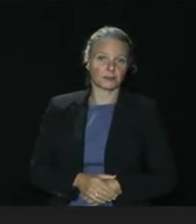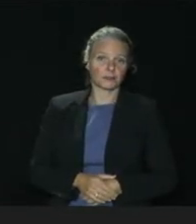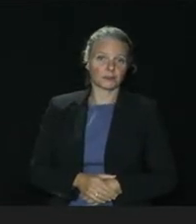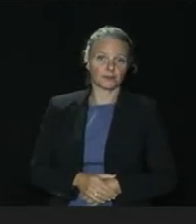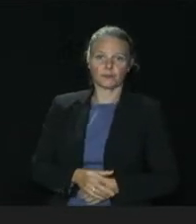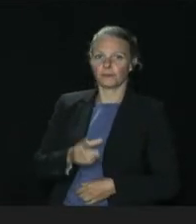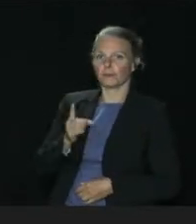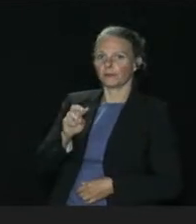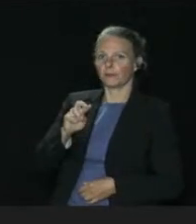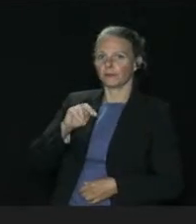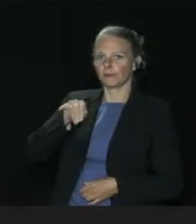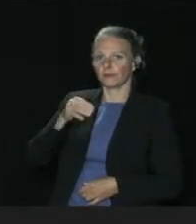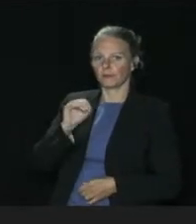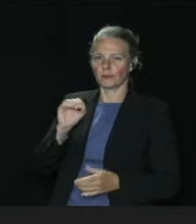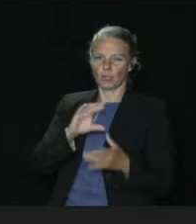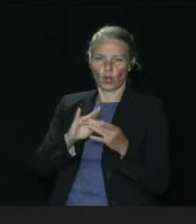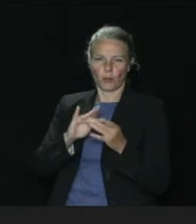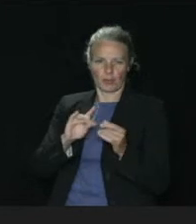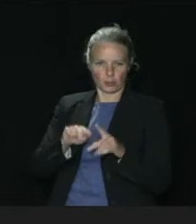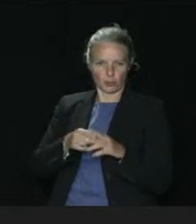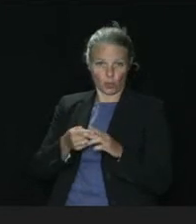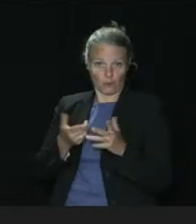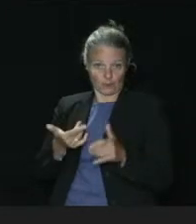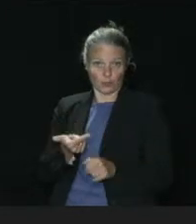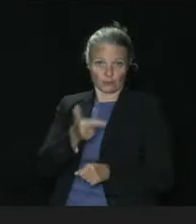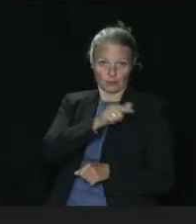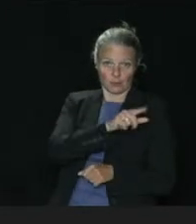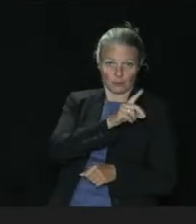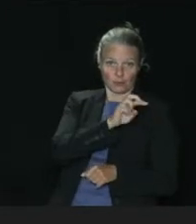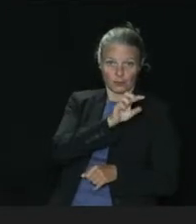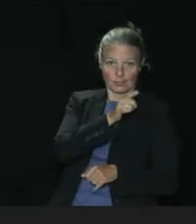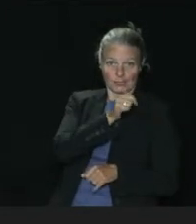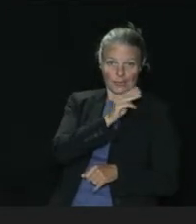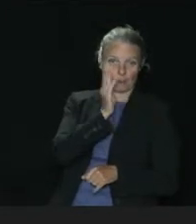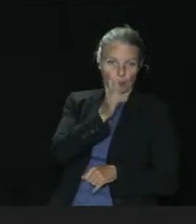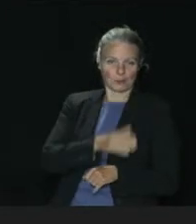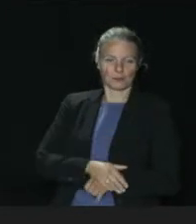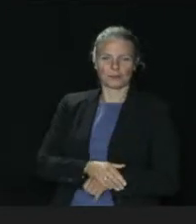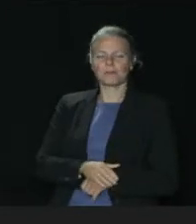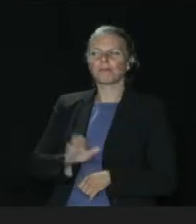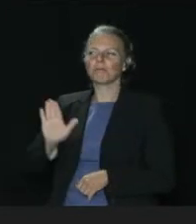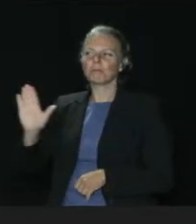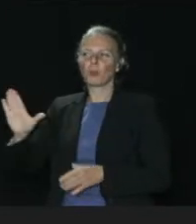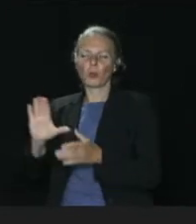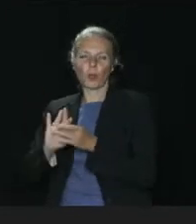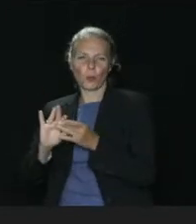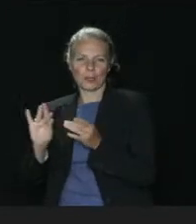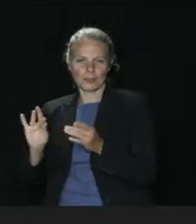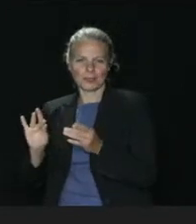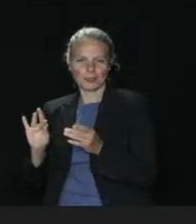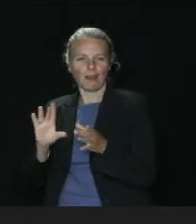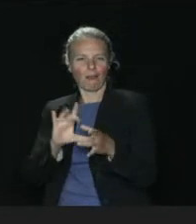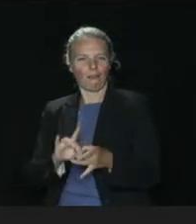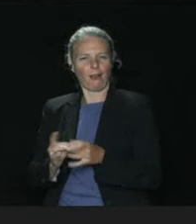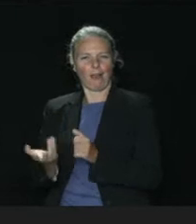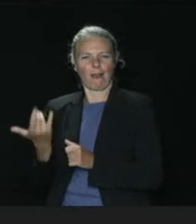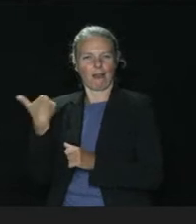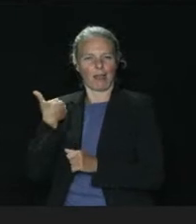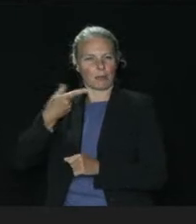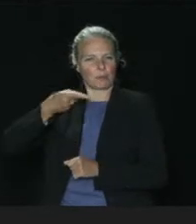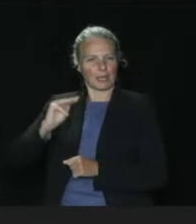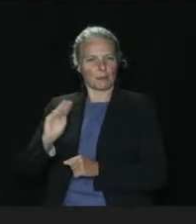It's Dr. Njoo. Maybe I'll start and then certainly turn over to Dr. Tam. I think what you're referring to, I think, is what our Prime Minister said. And I think